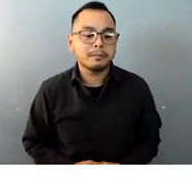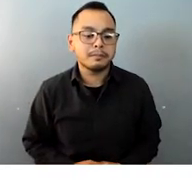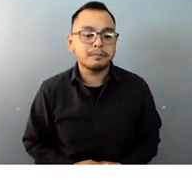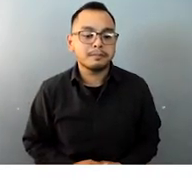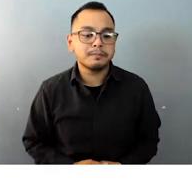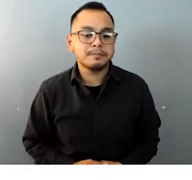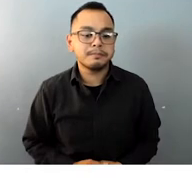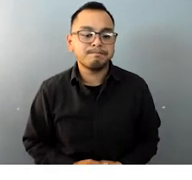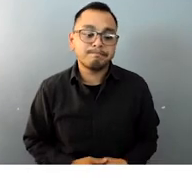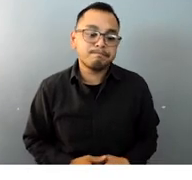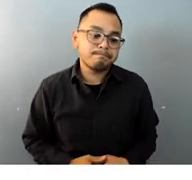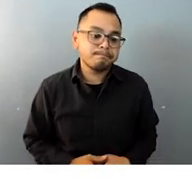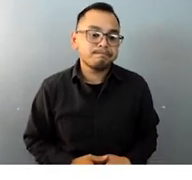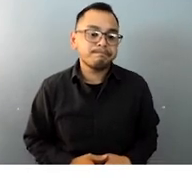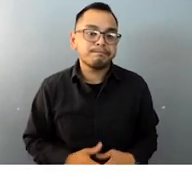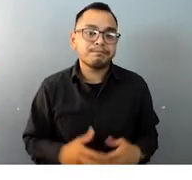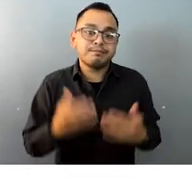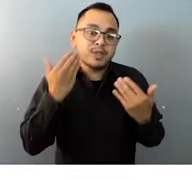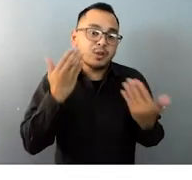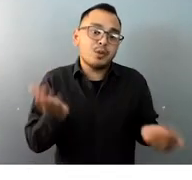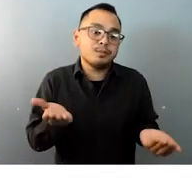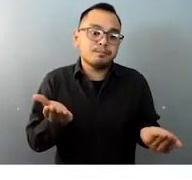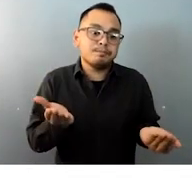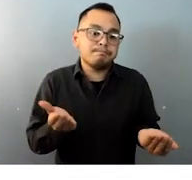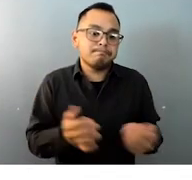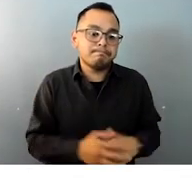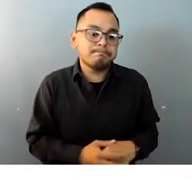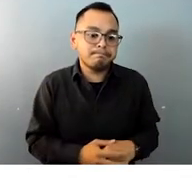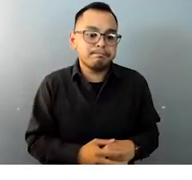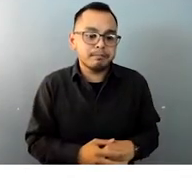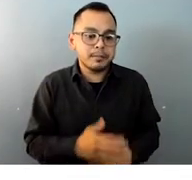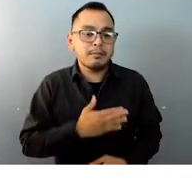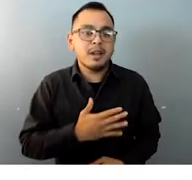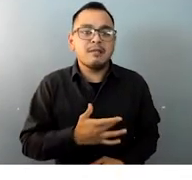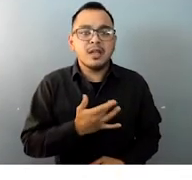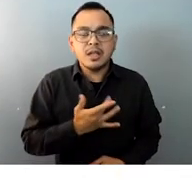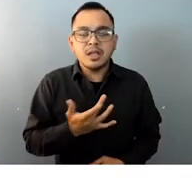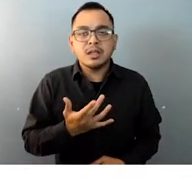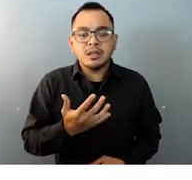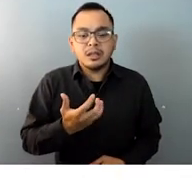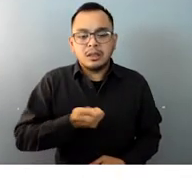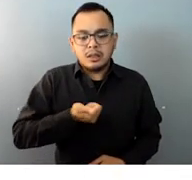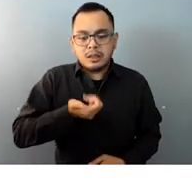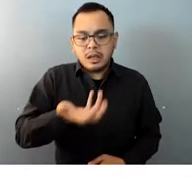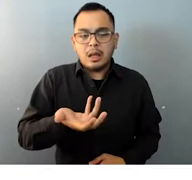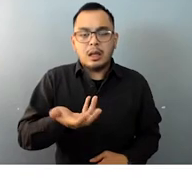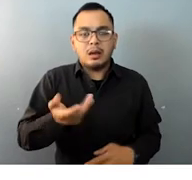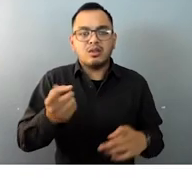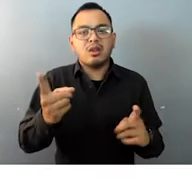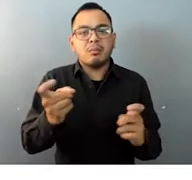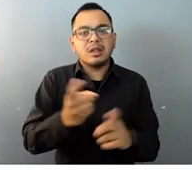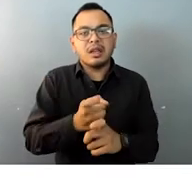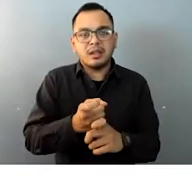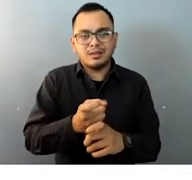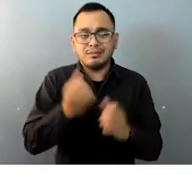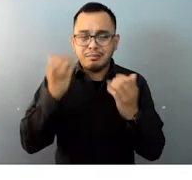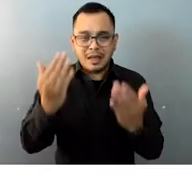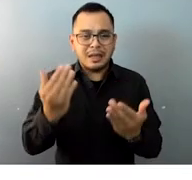well. And I don't know, I really don't know. My feelings are so